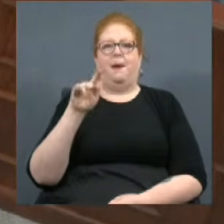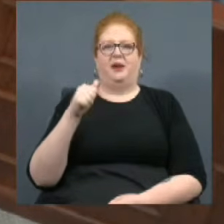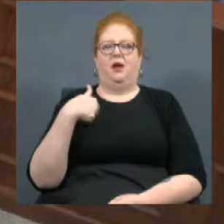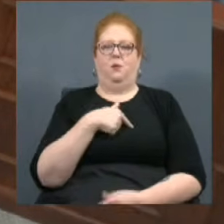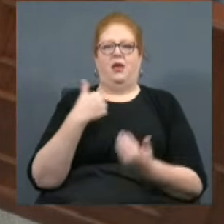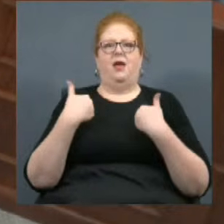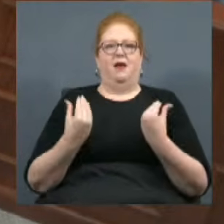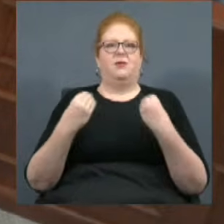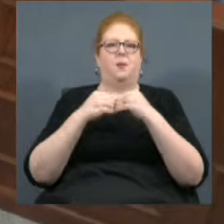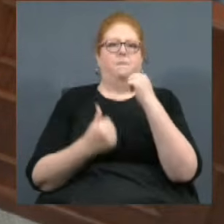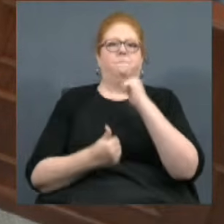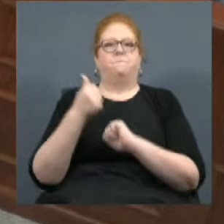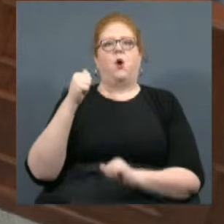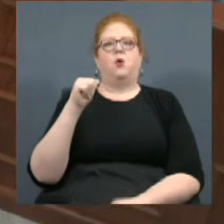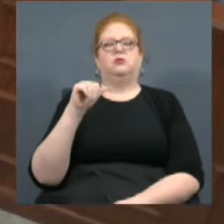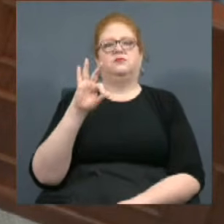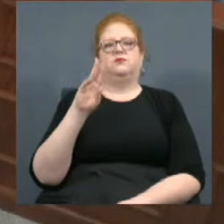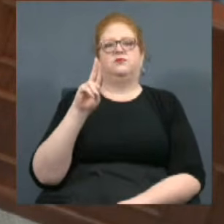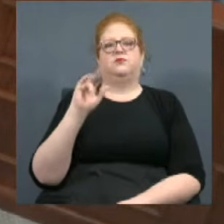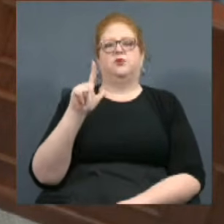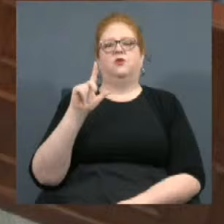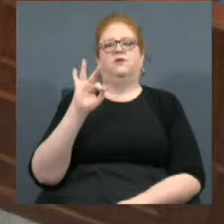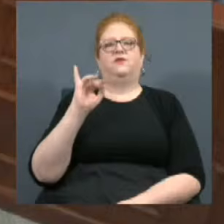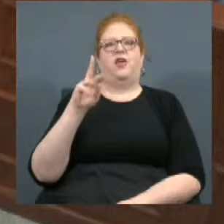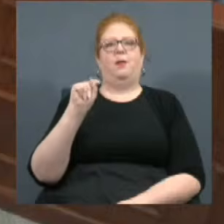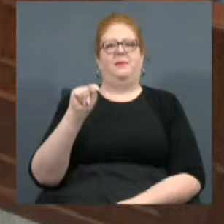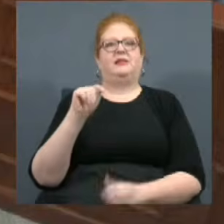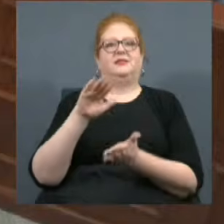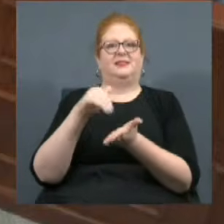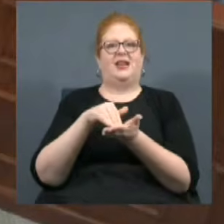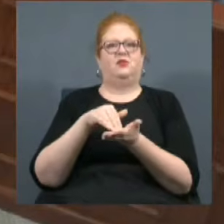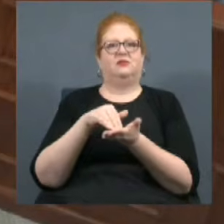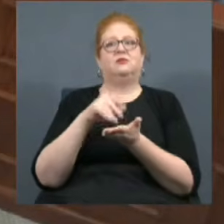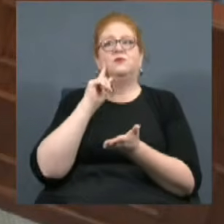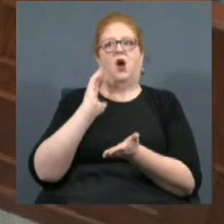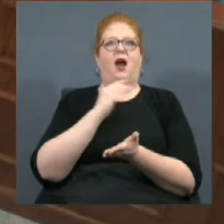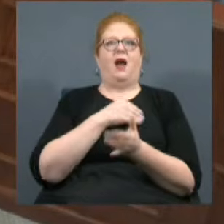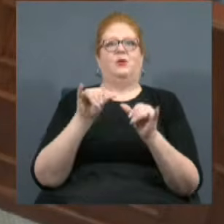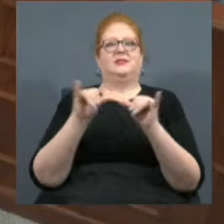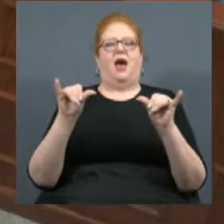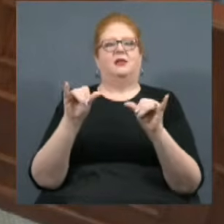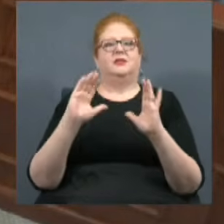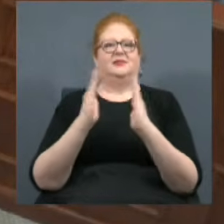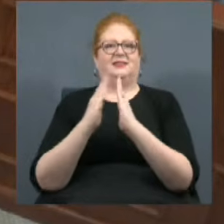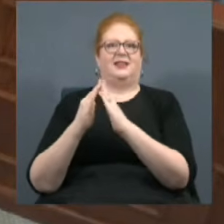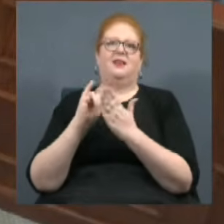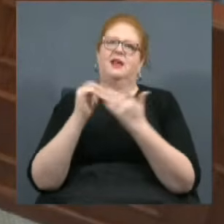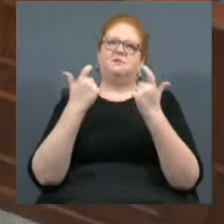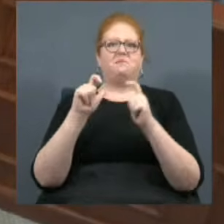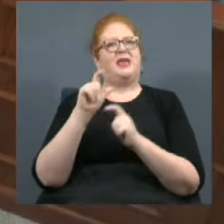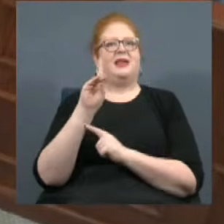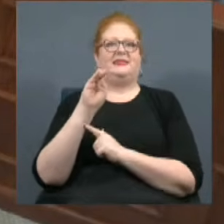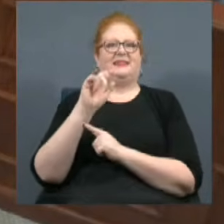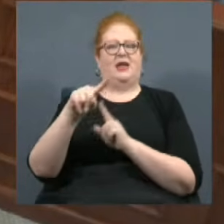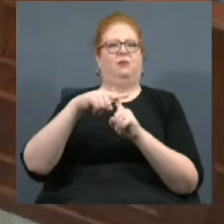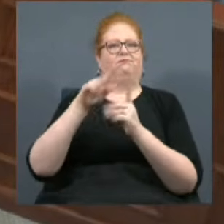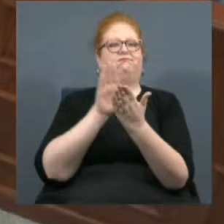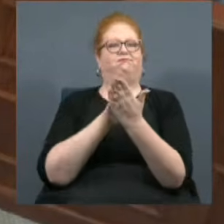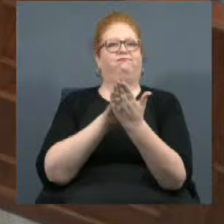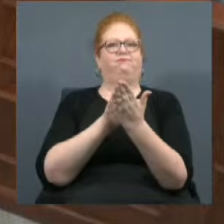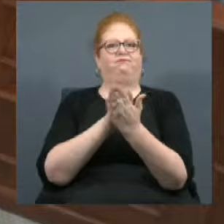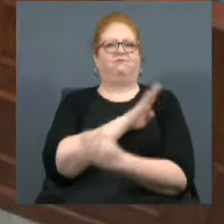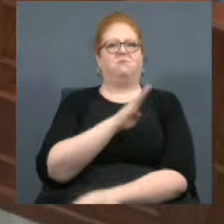now for cities our size and larger. And so it's a true testament of us being a logistics hub. So just kudos to the board.